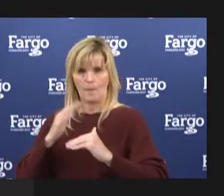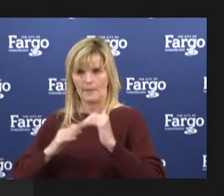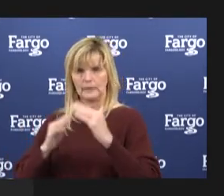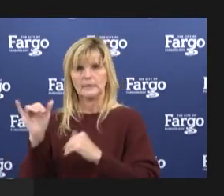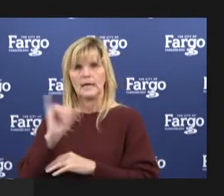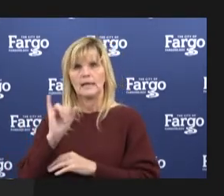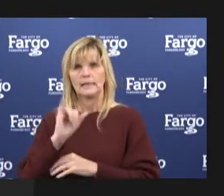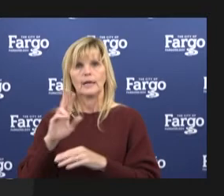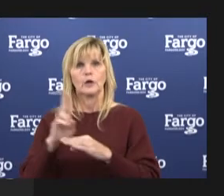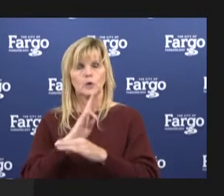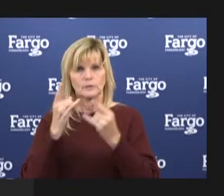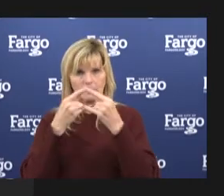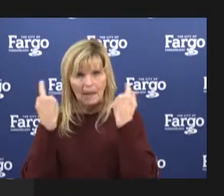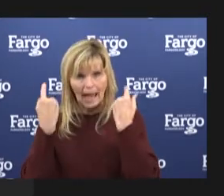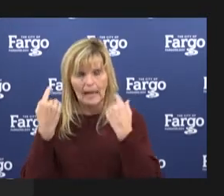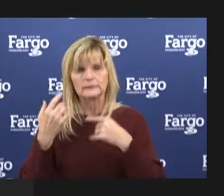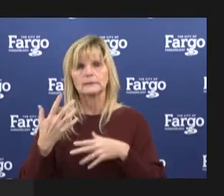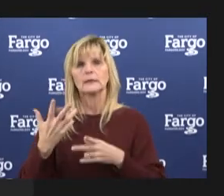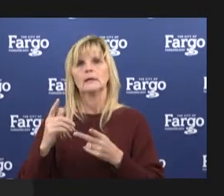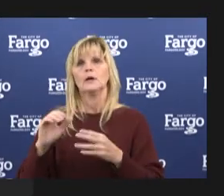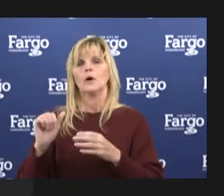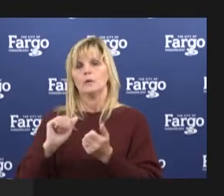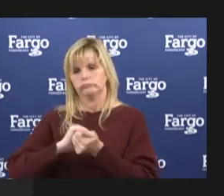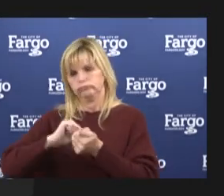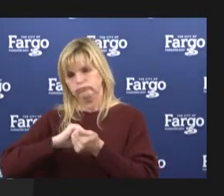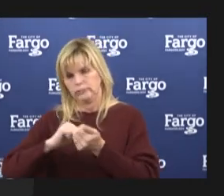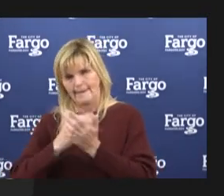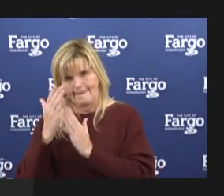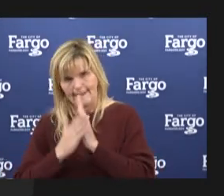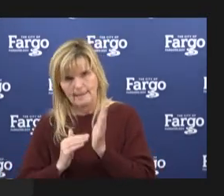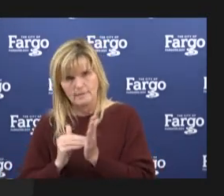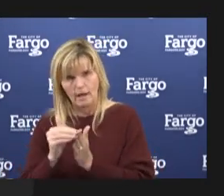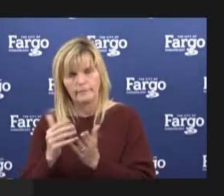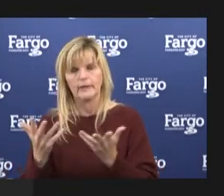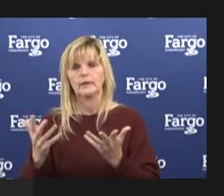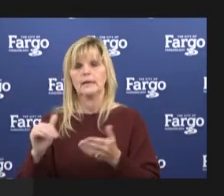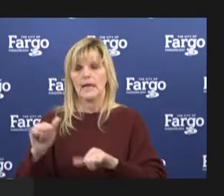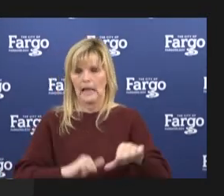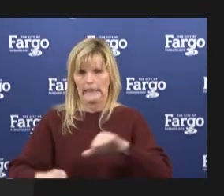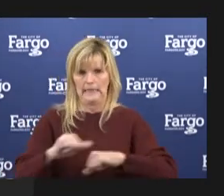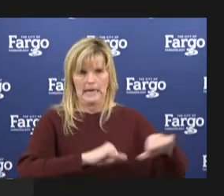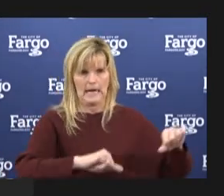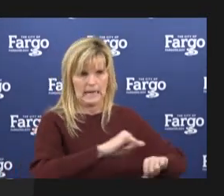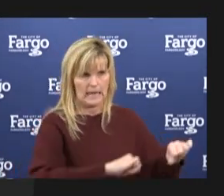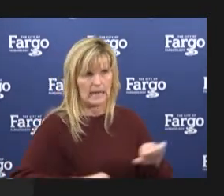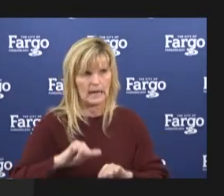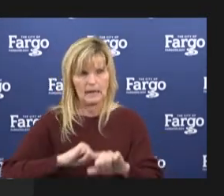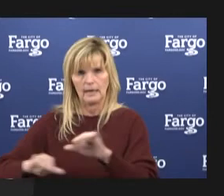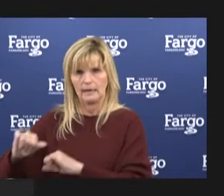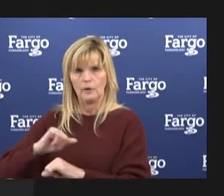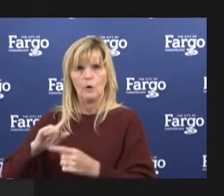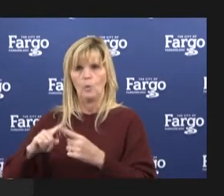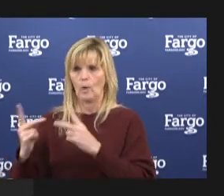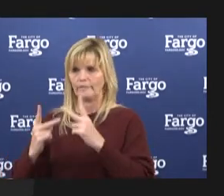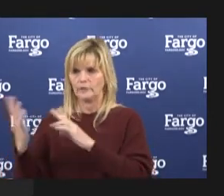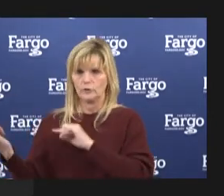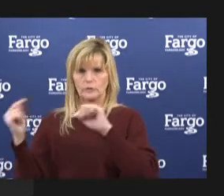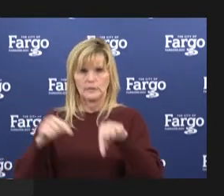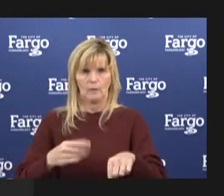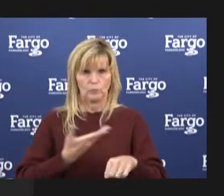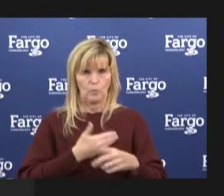such as universal masking, practicing excellent hand hygiene, careful cleaning protocols, and limiting visitors to our